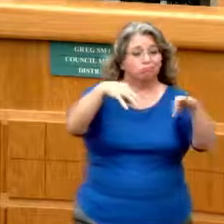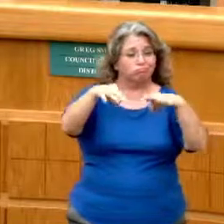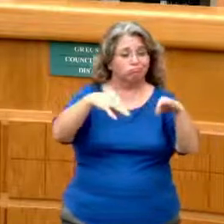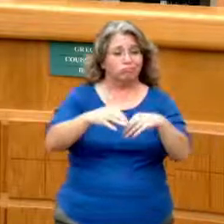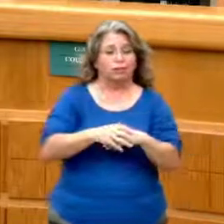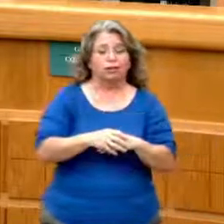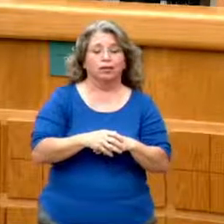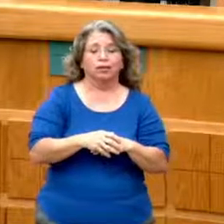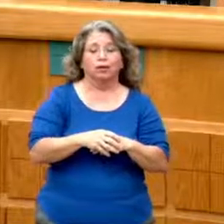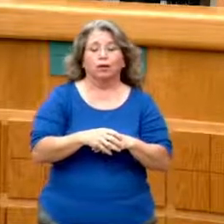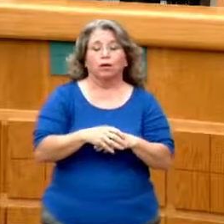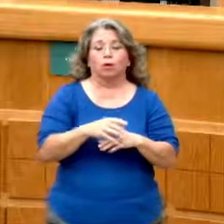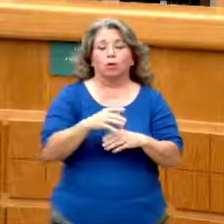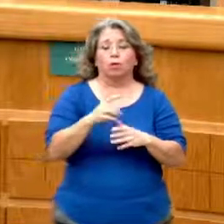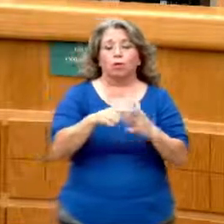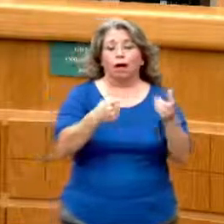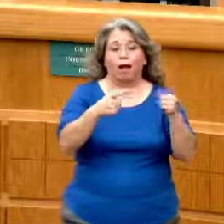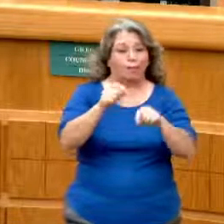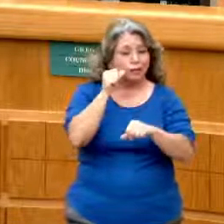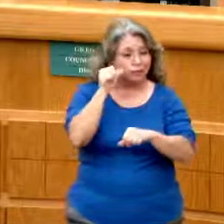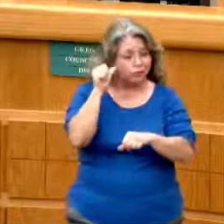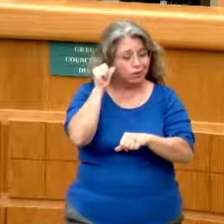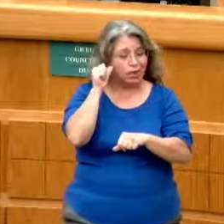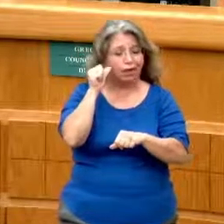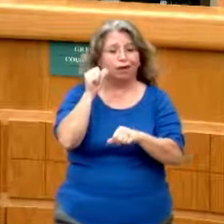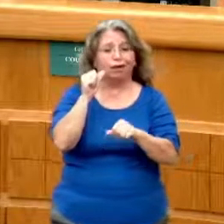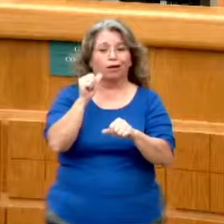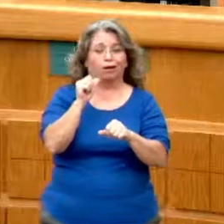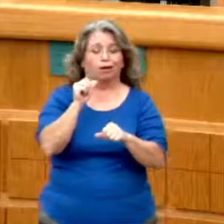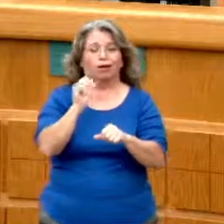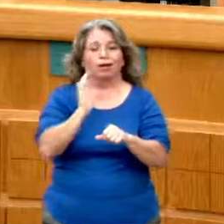had yesterday, which was that over-registration